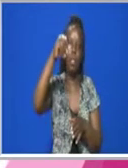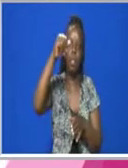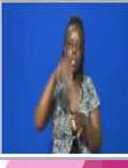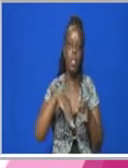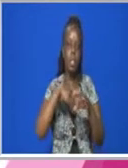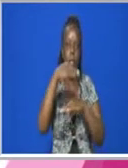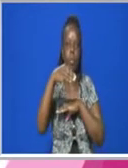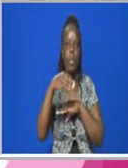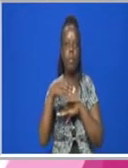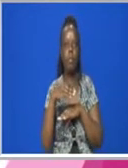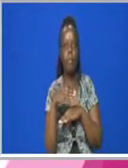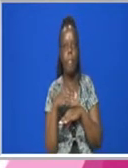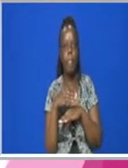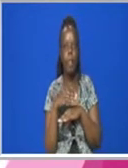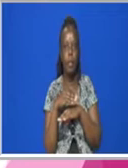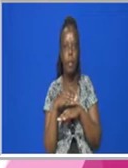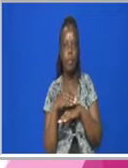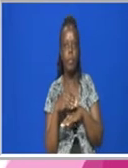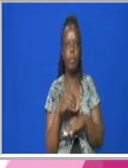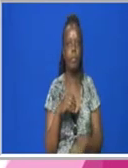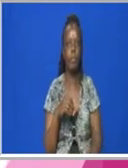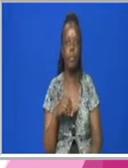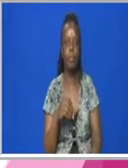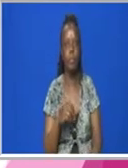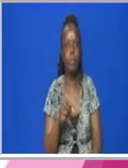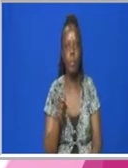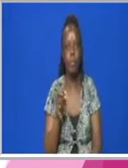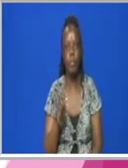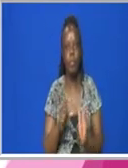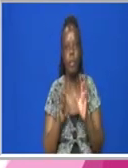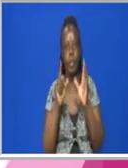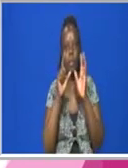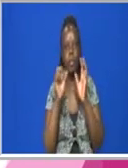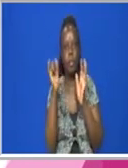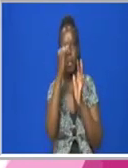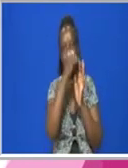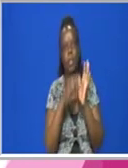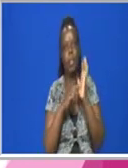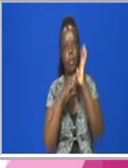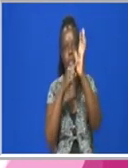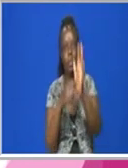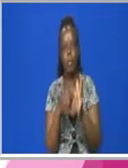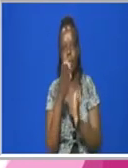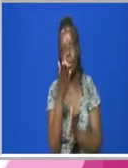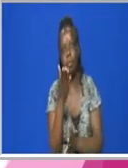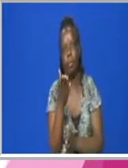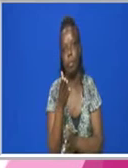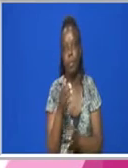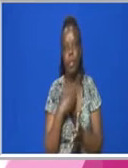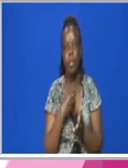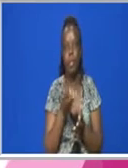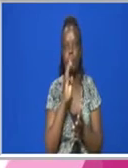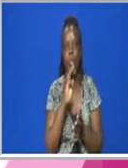the calcium carbide in the flux. Let's look at the flux, the diagram. It will be easier for us to be able to have a look at that. We are having water